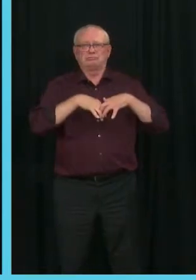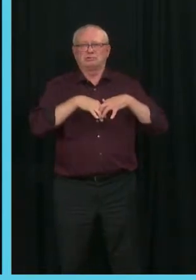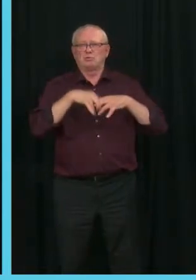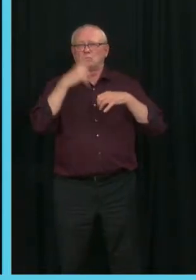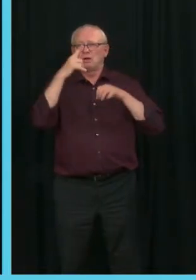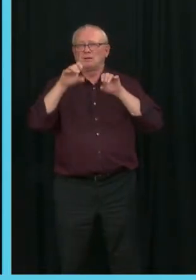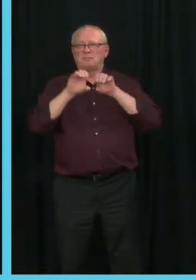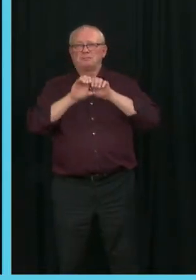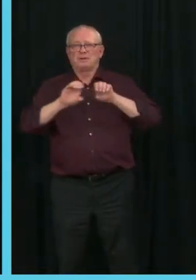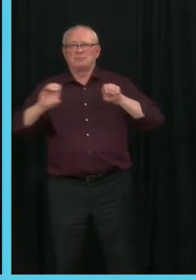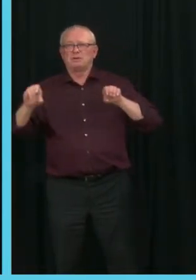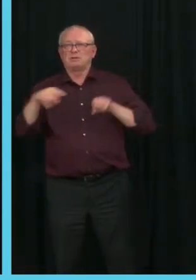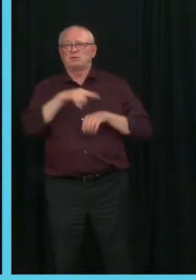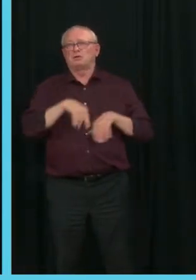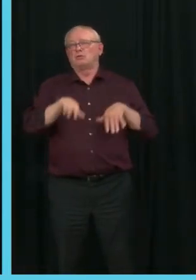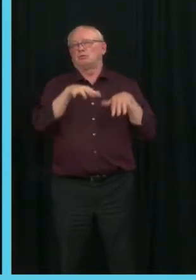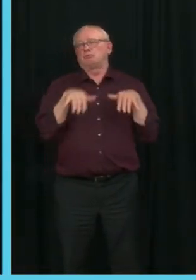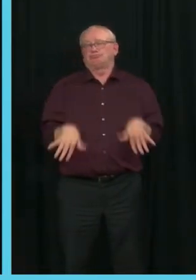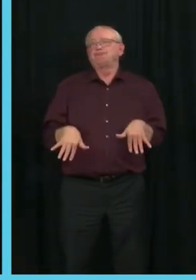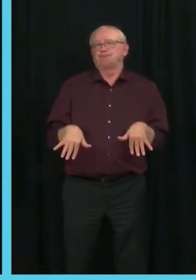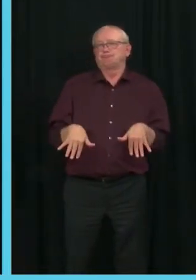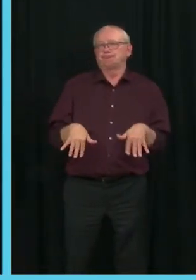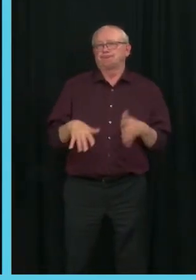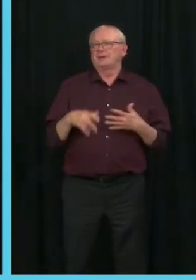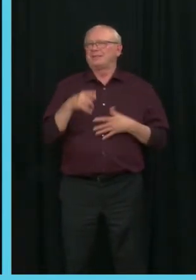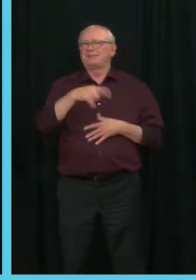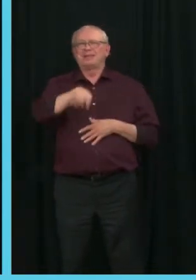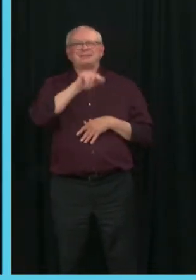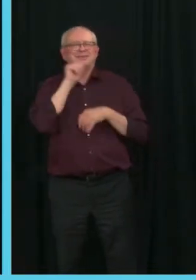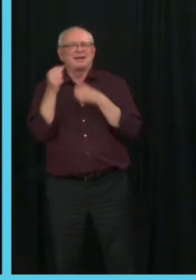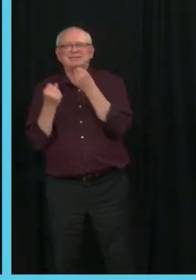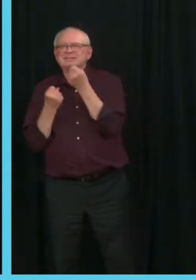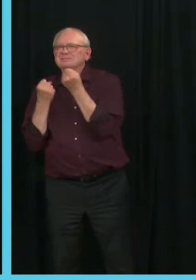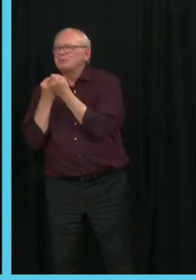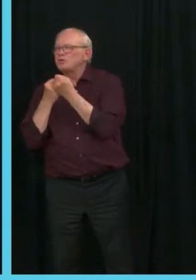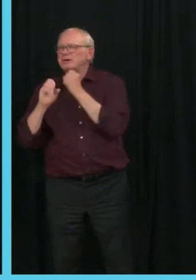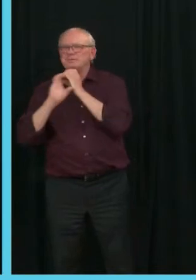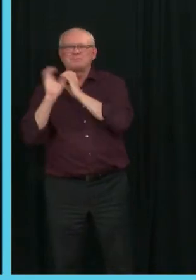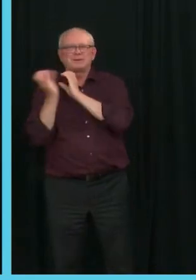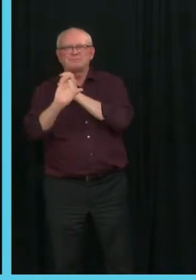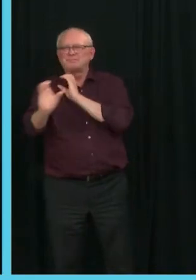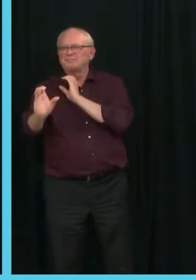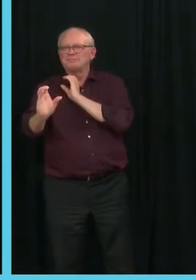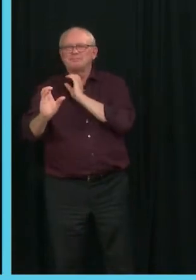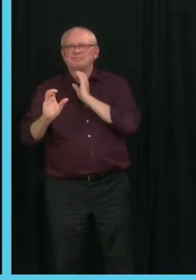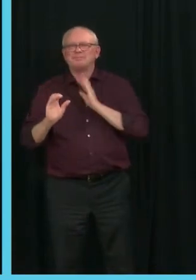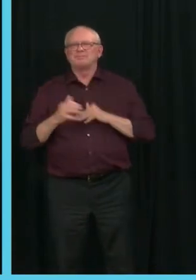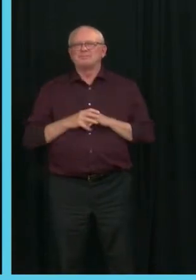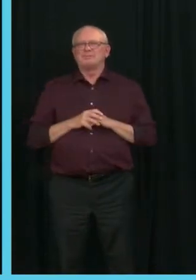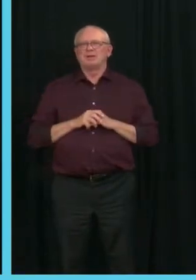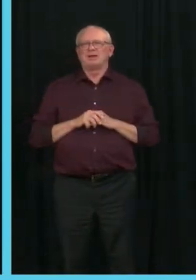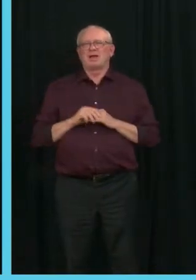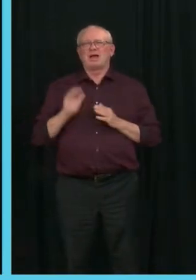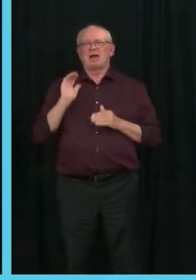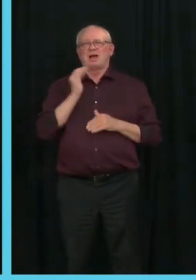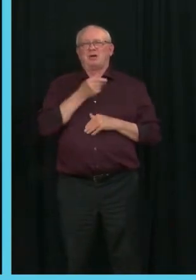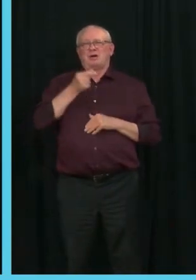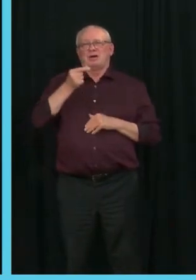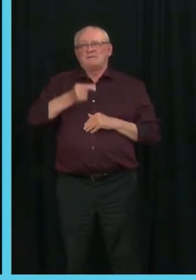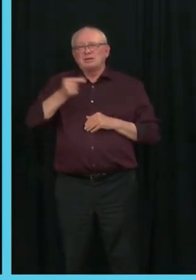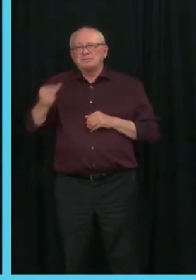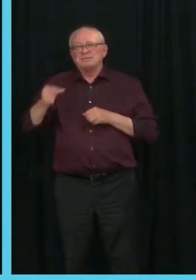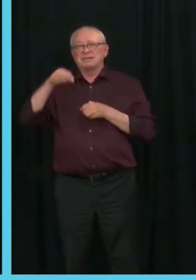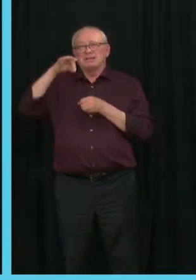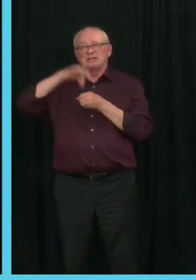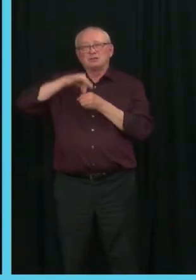anti-pipeline party would be opposed to a government trying to build pipelines. This government was elected on a pledge for jobs, economy, and pipelines.